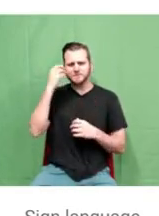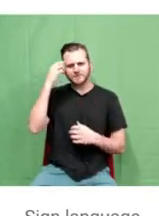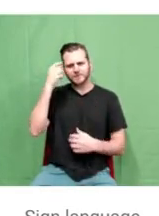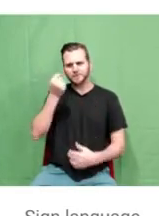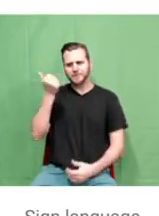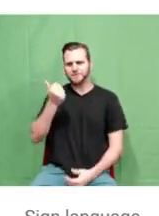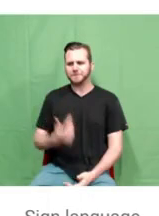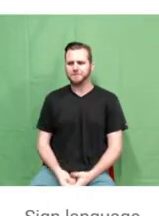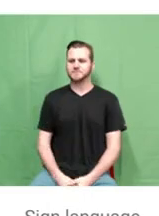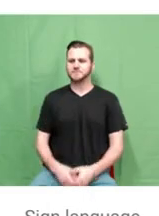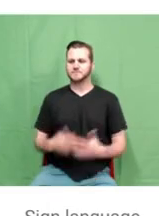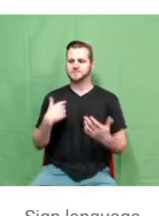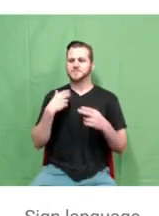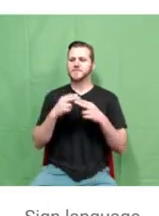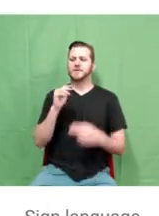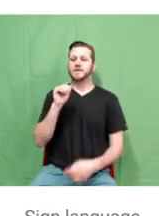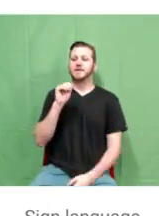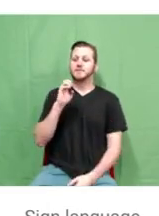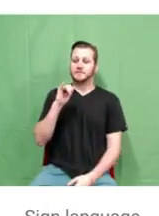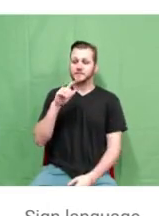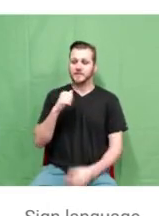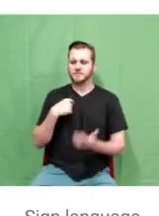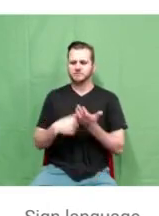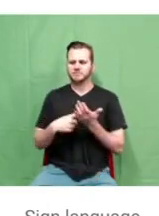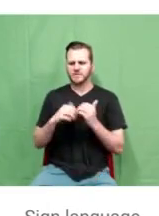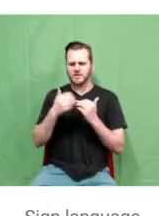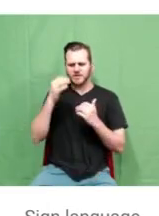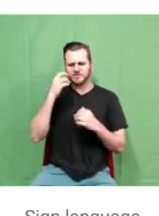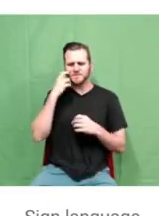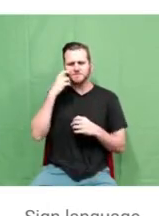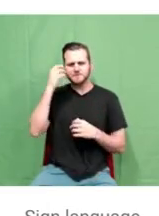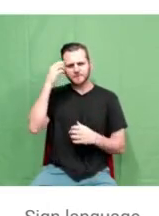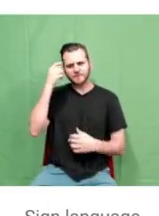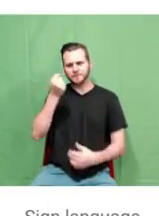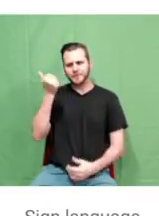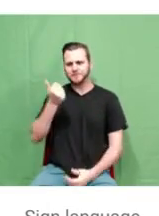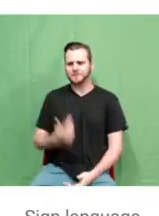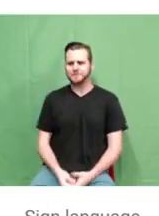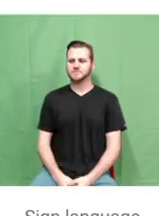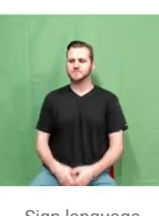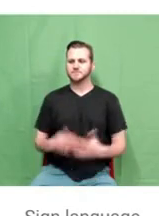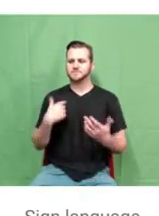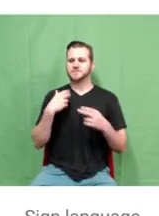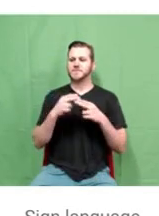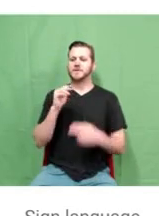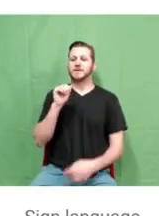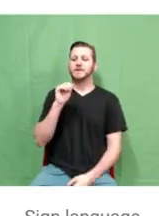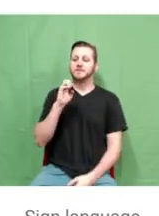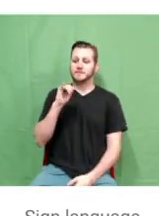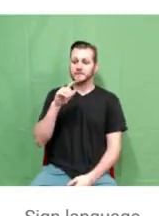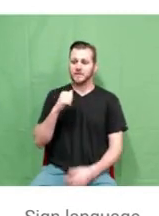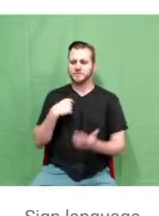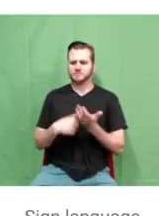you could do it like this, but also do it like this. So you can see that also there's a lot of different gestures that would make this task even